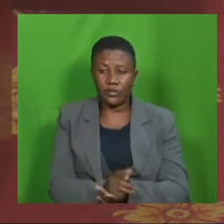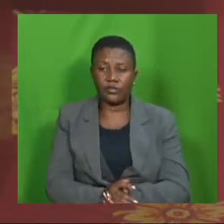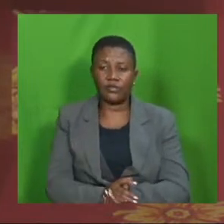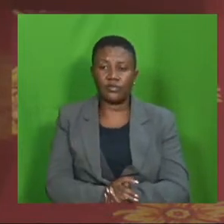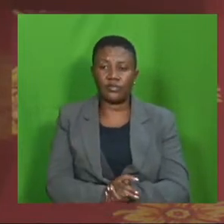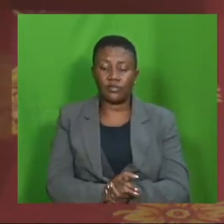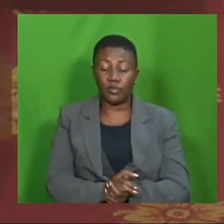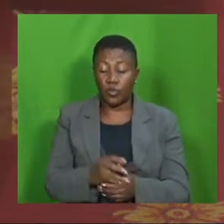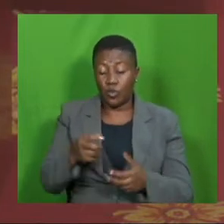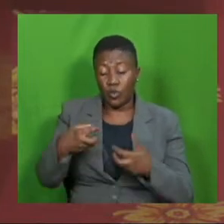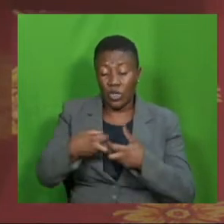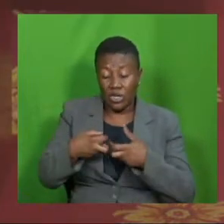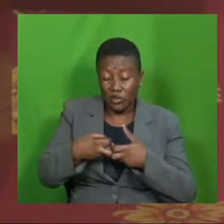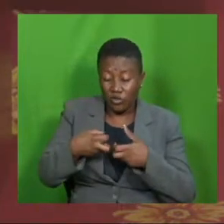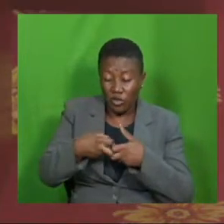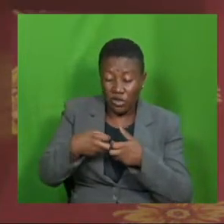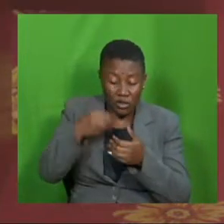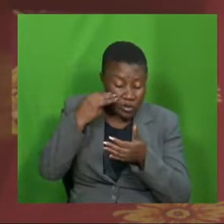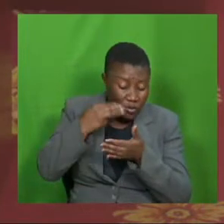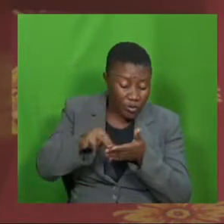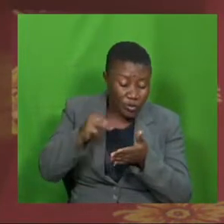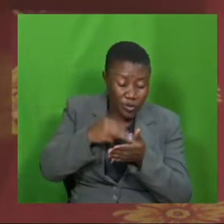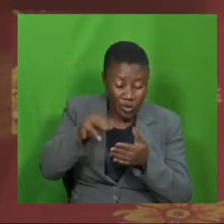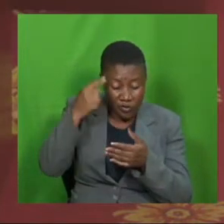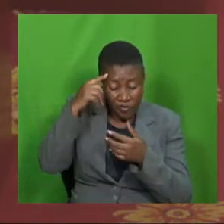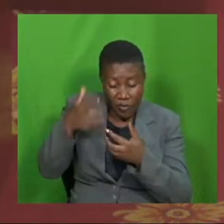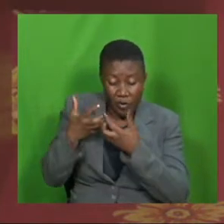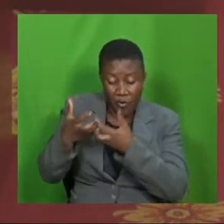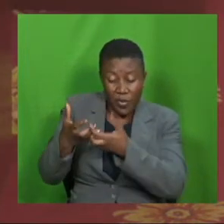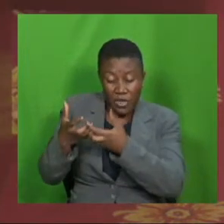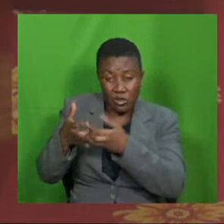electronic monitoring of vessels at sea,